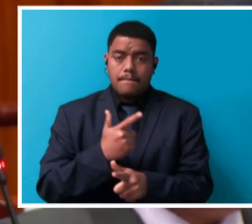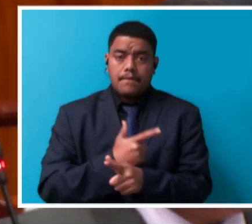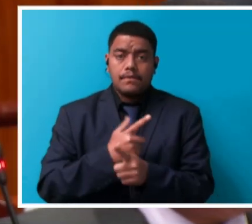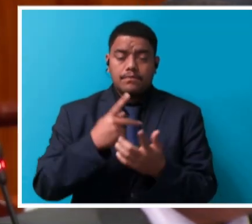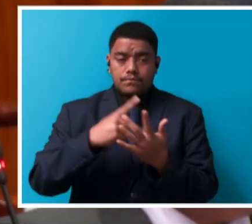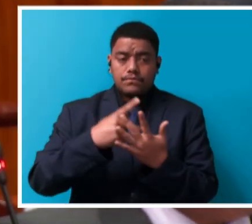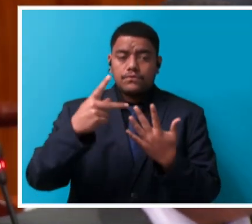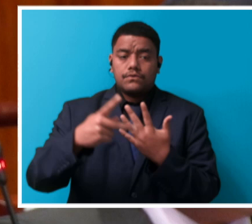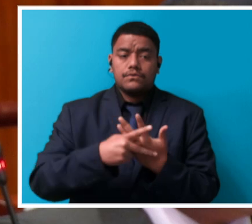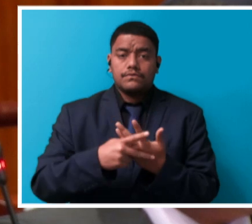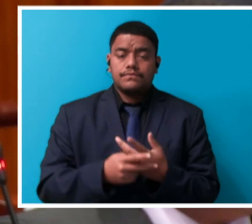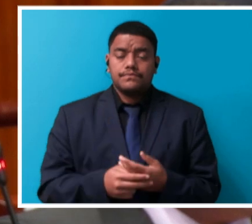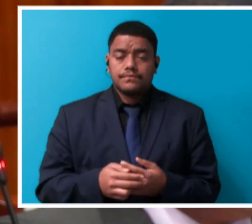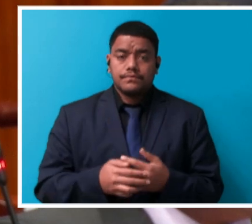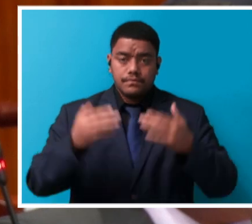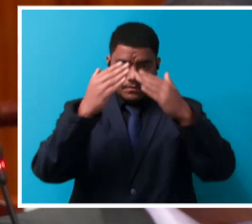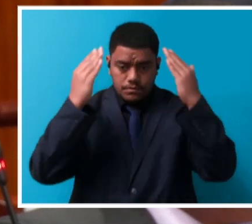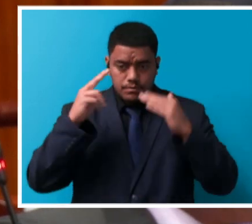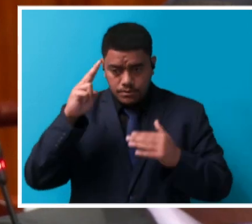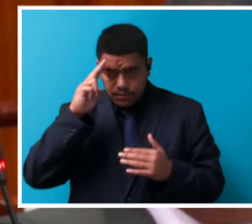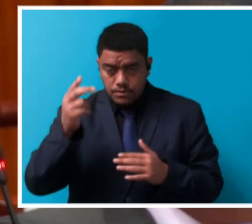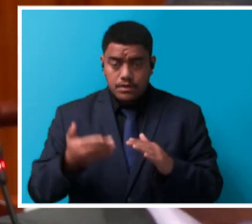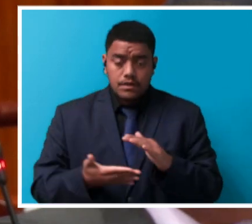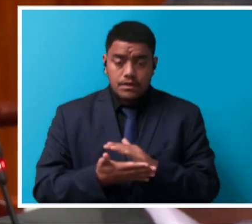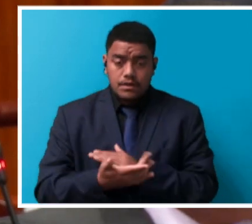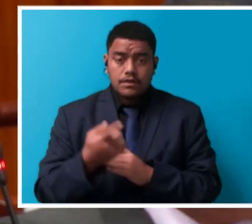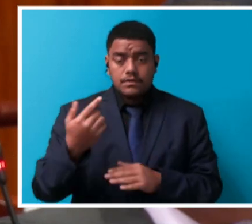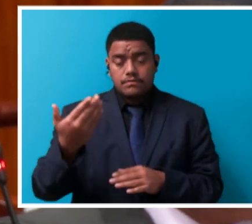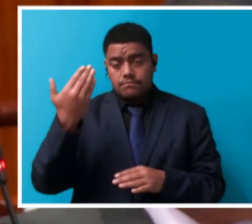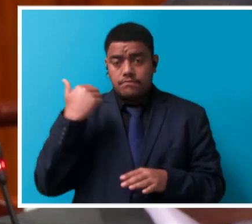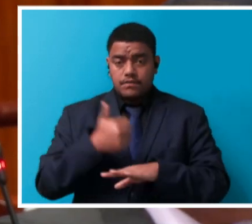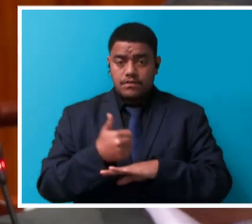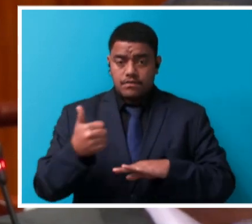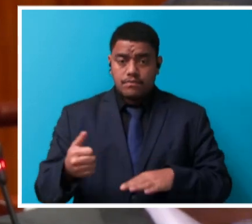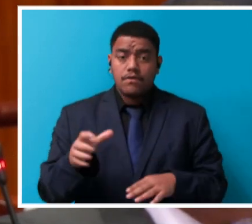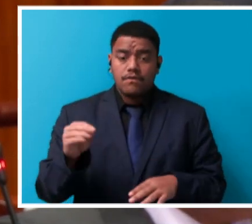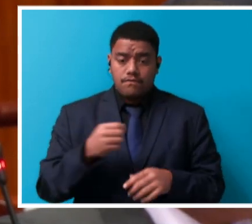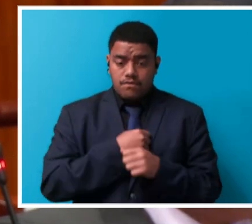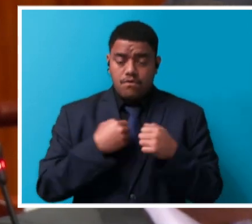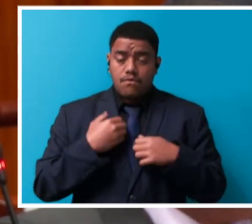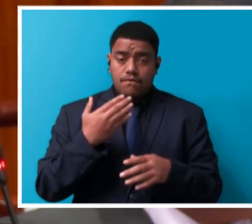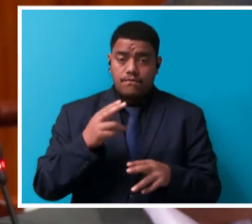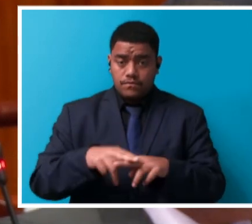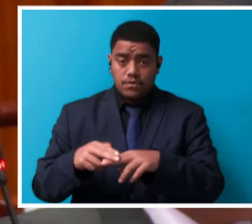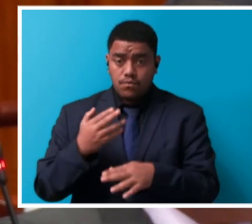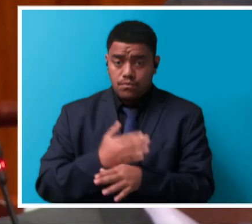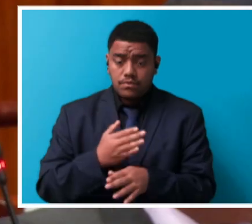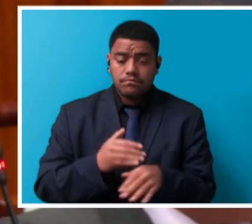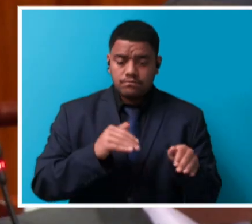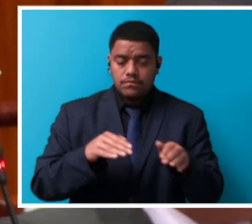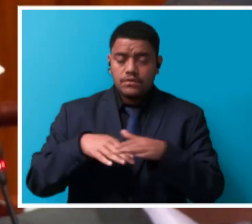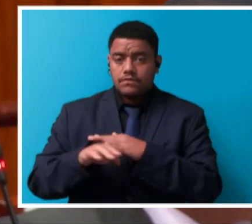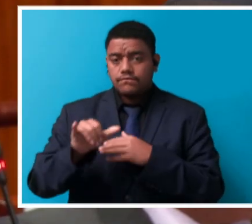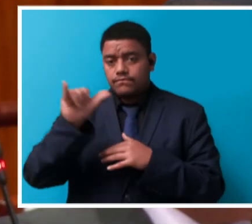programs. Mr. Speaker, sir, under the previous administration, the welfare of our Fijian workers participating in overseas